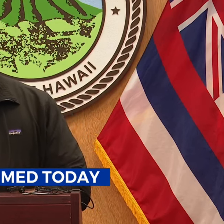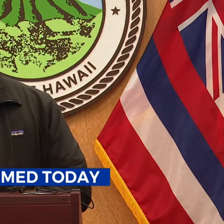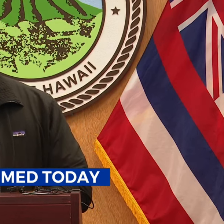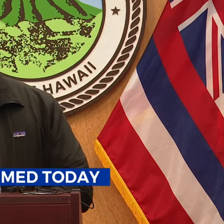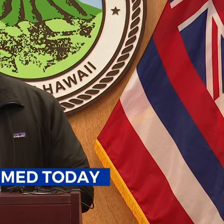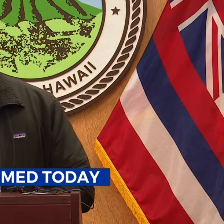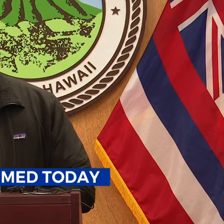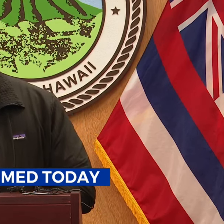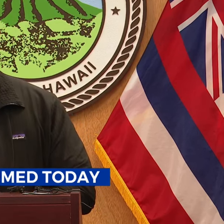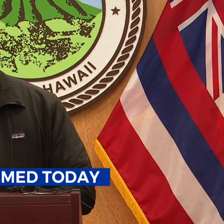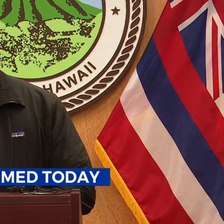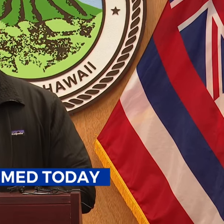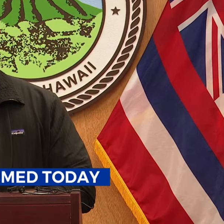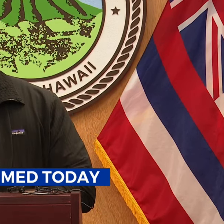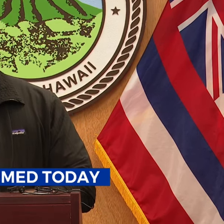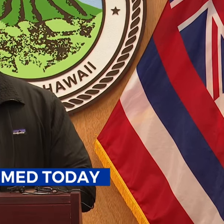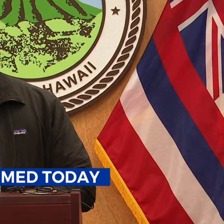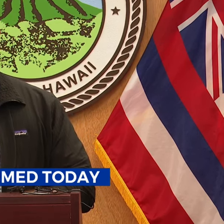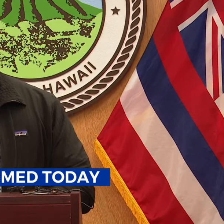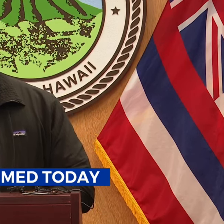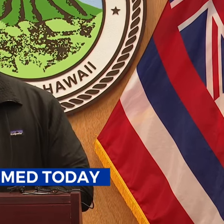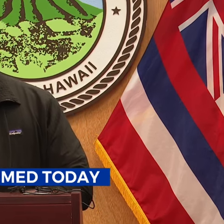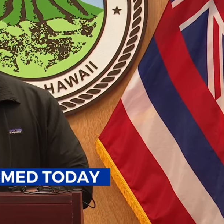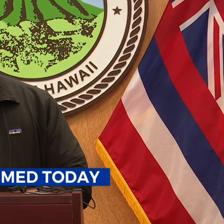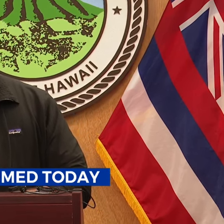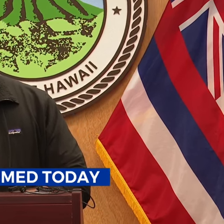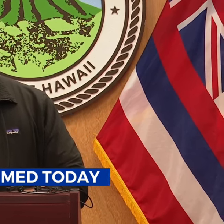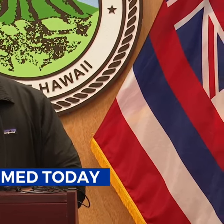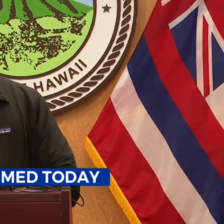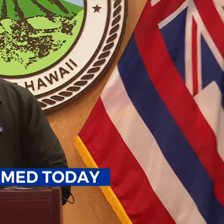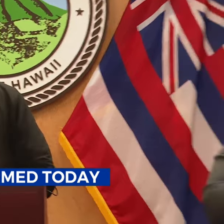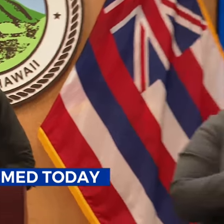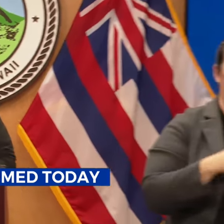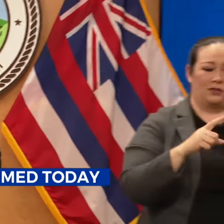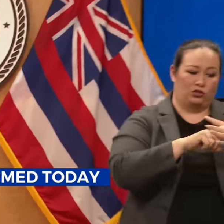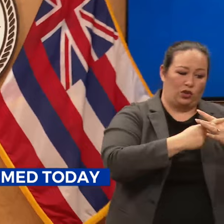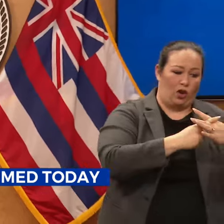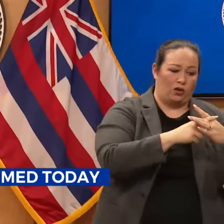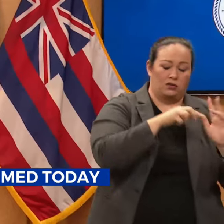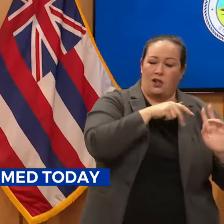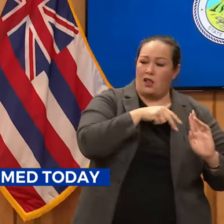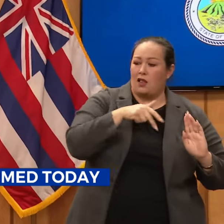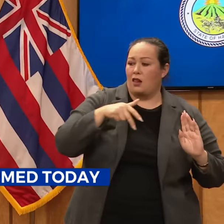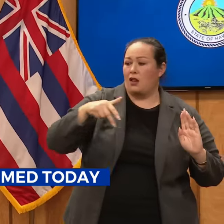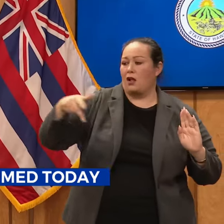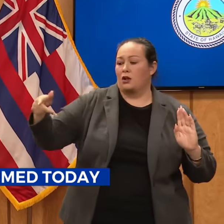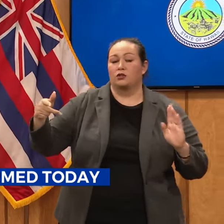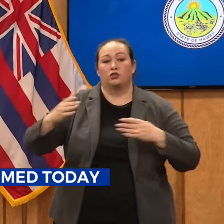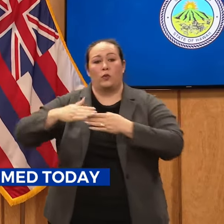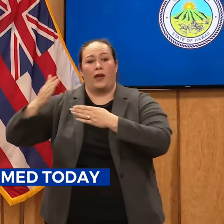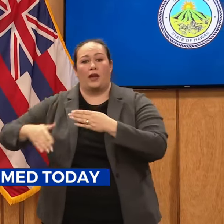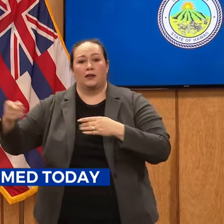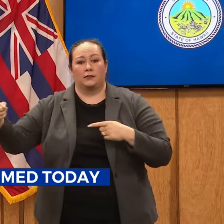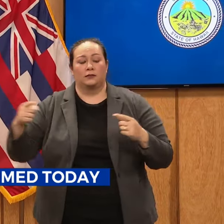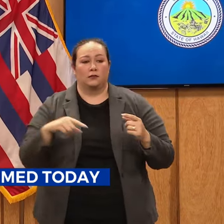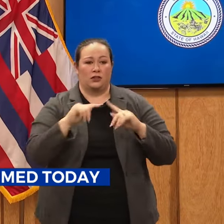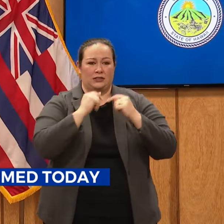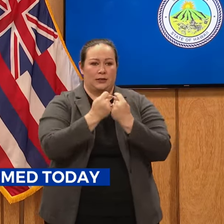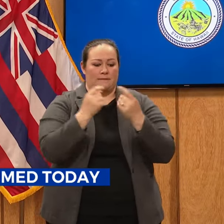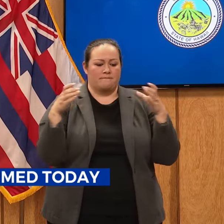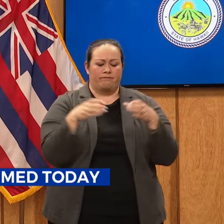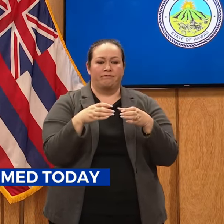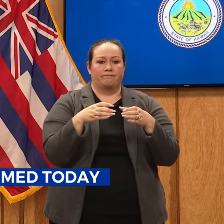of Lahaina. We walked from end to end today as a team. Mayor Bisson for the county,